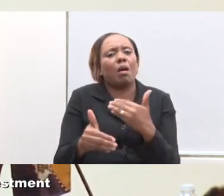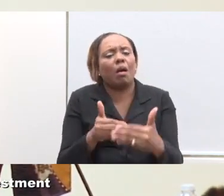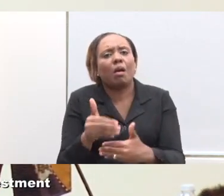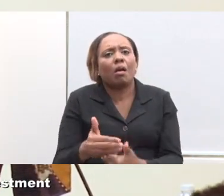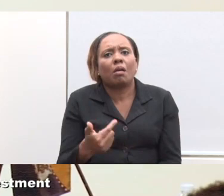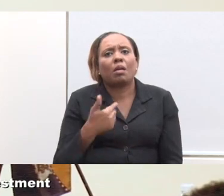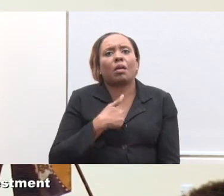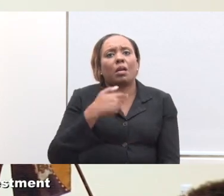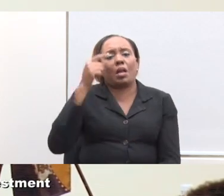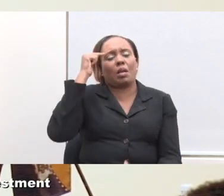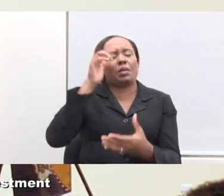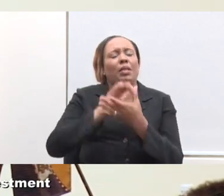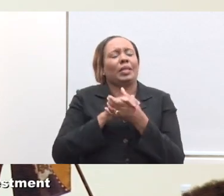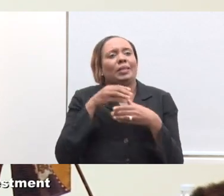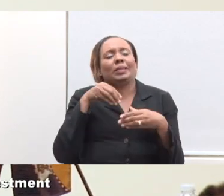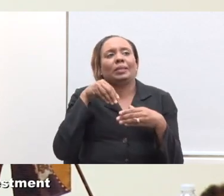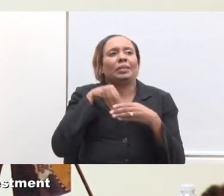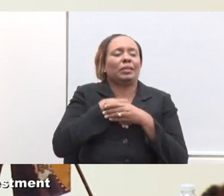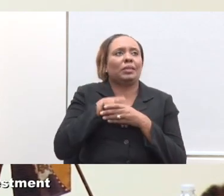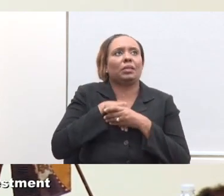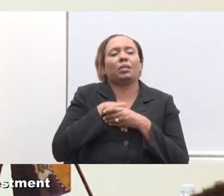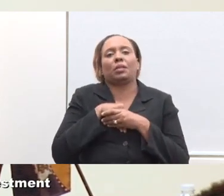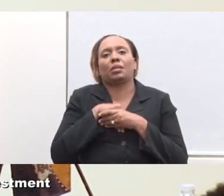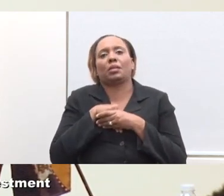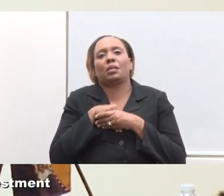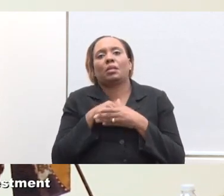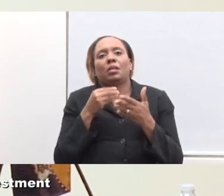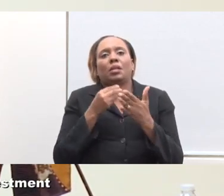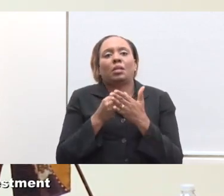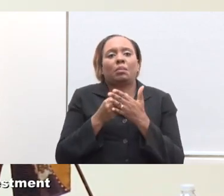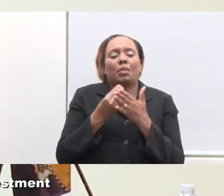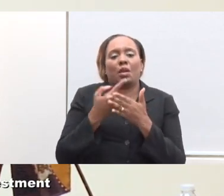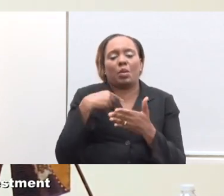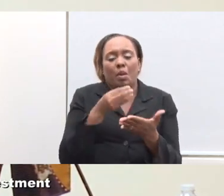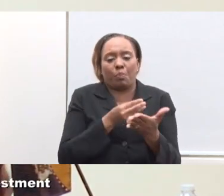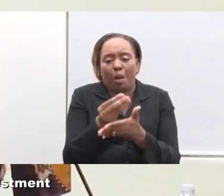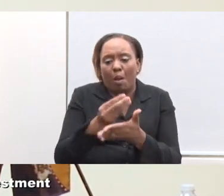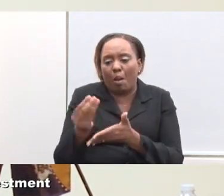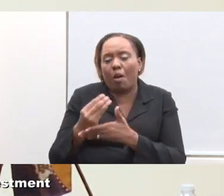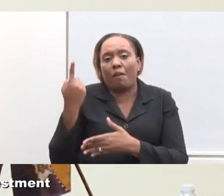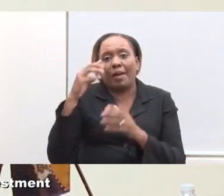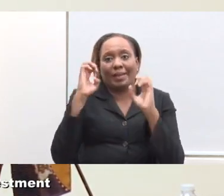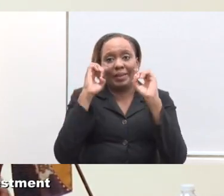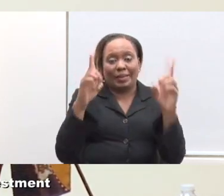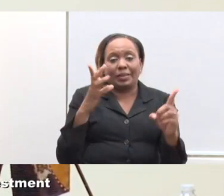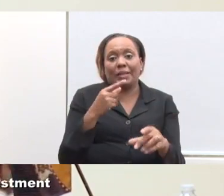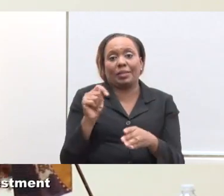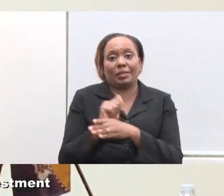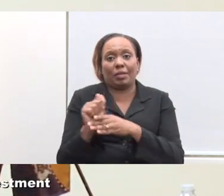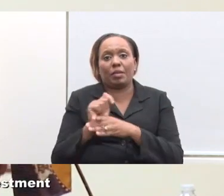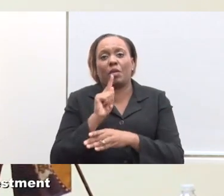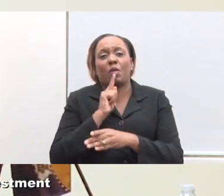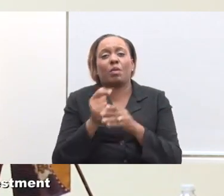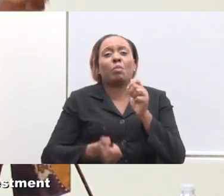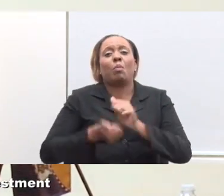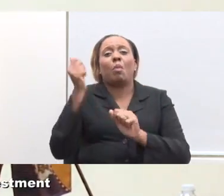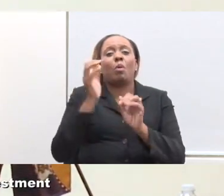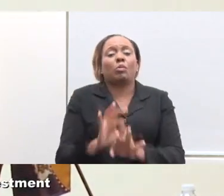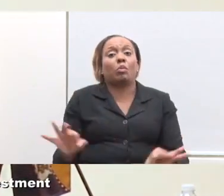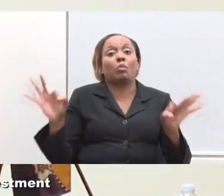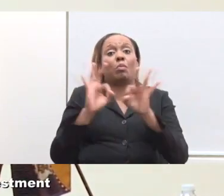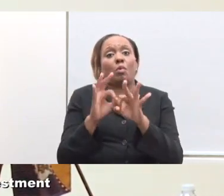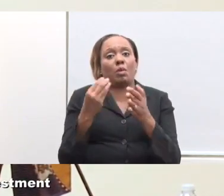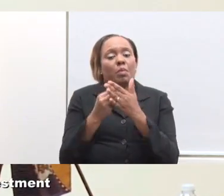in my gut that the money we spend in education and training is going to be some of the most important money we spend in